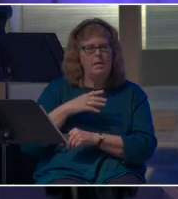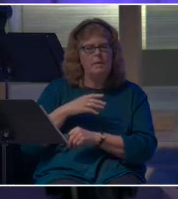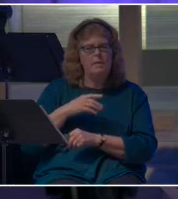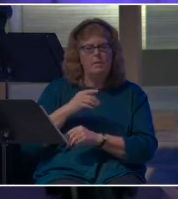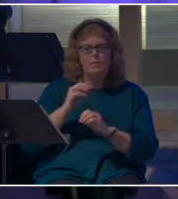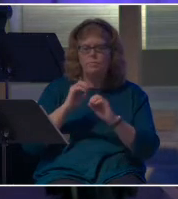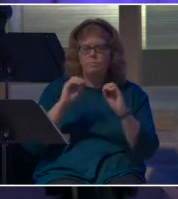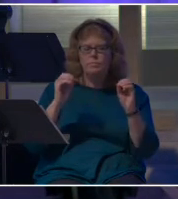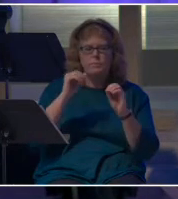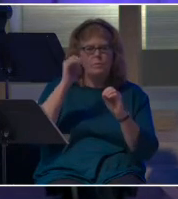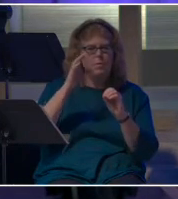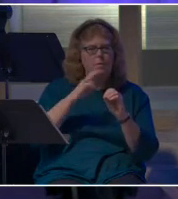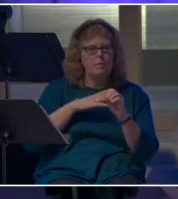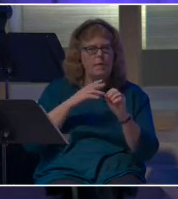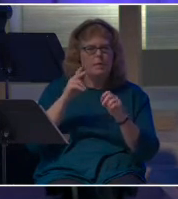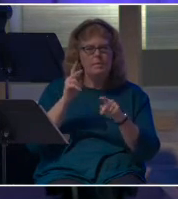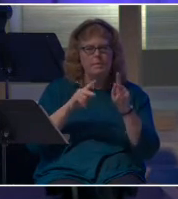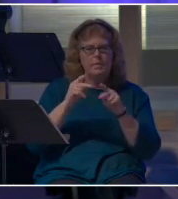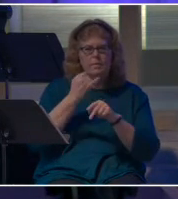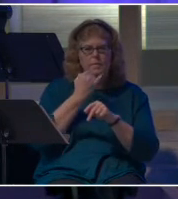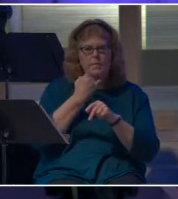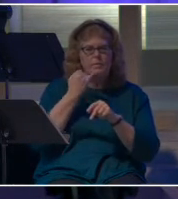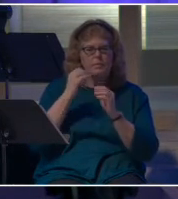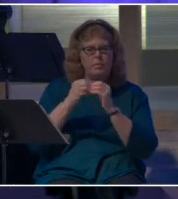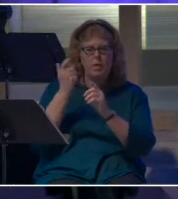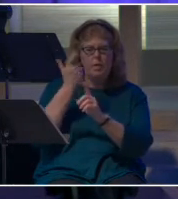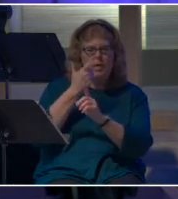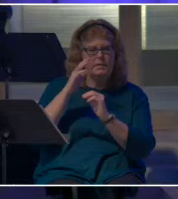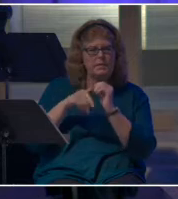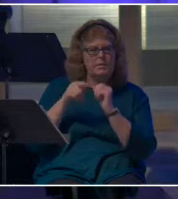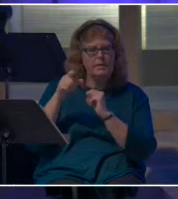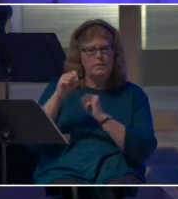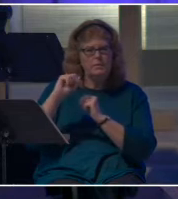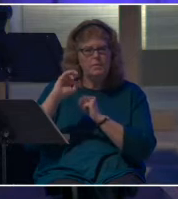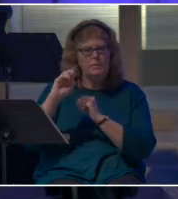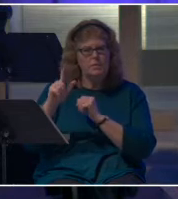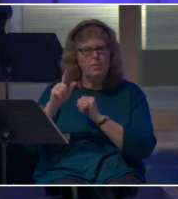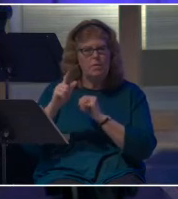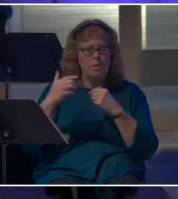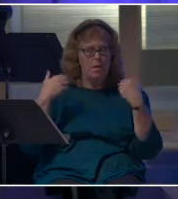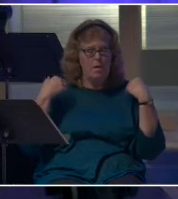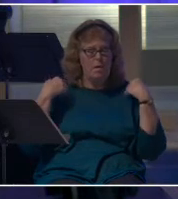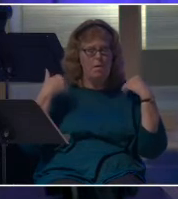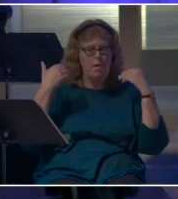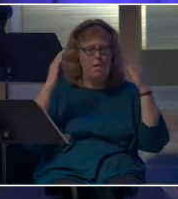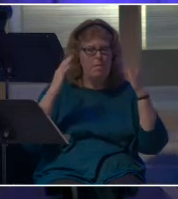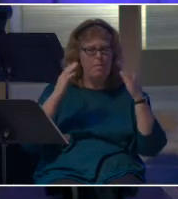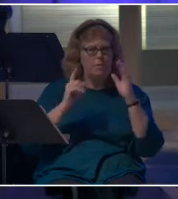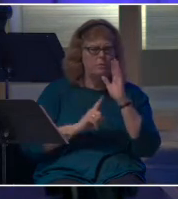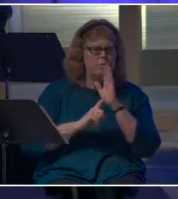was not a man, the people of Israel, who was more handsome than he. From his shoulders upward, he